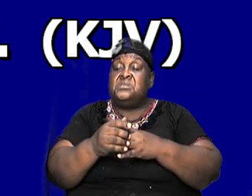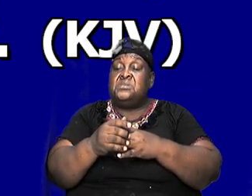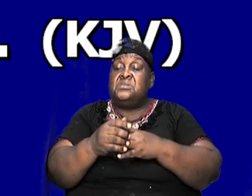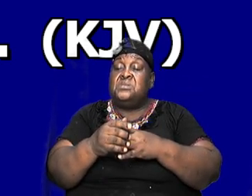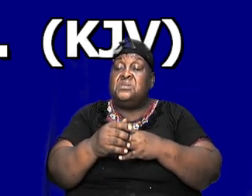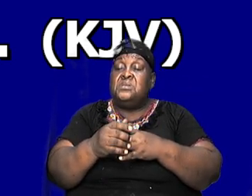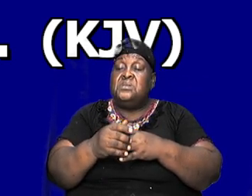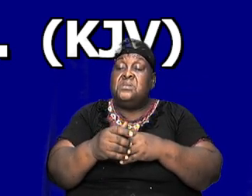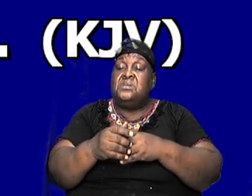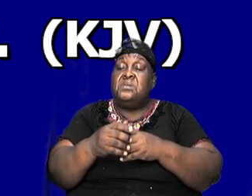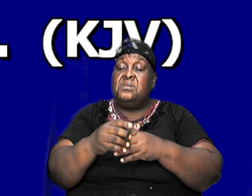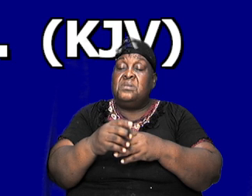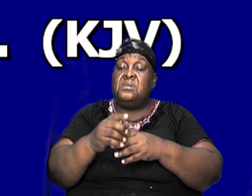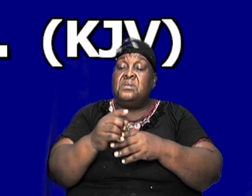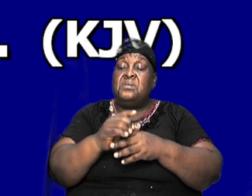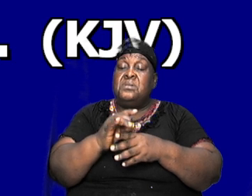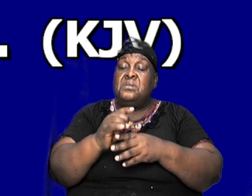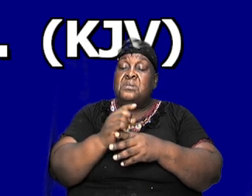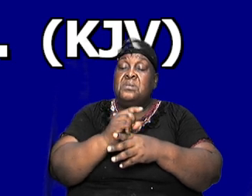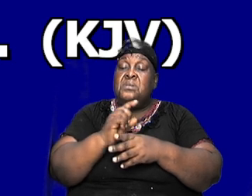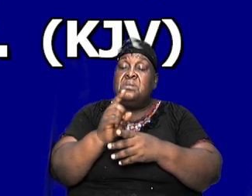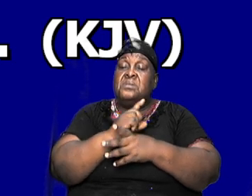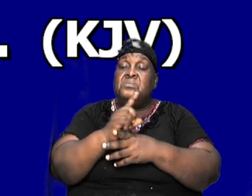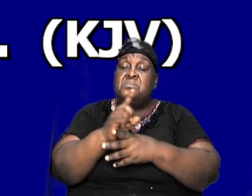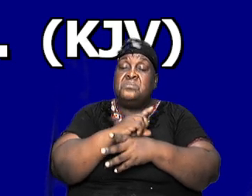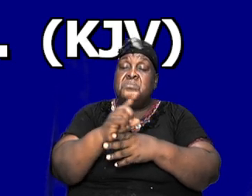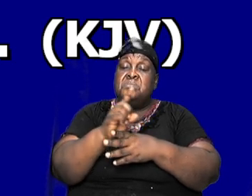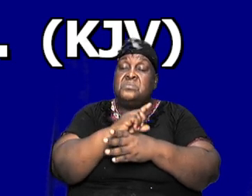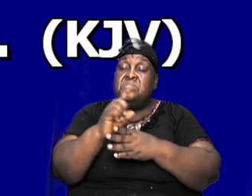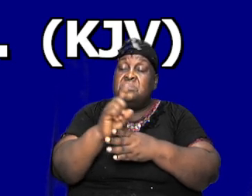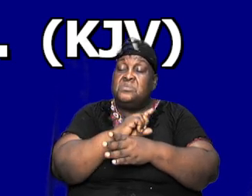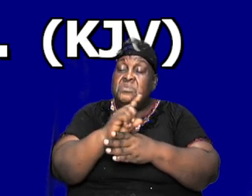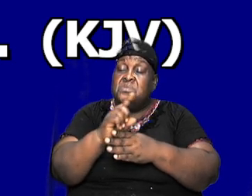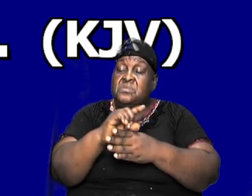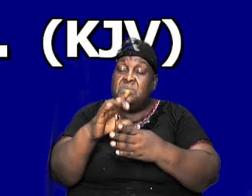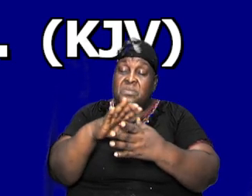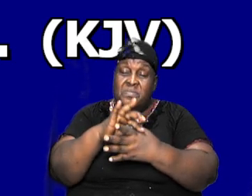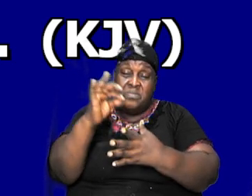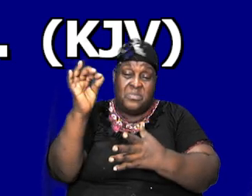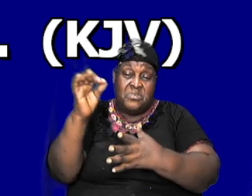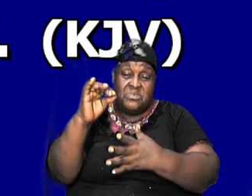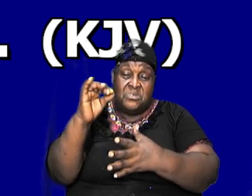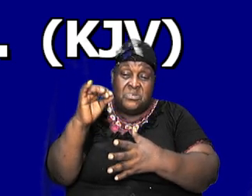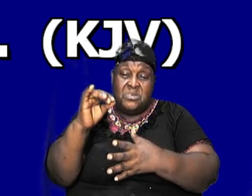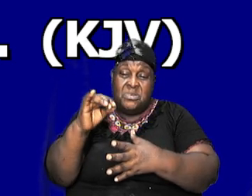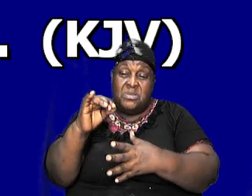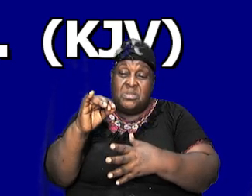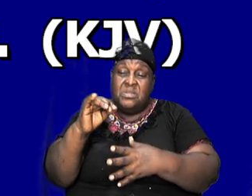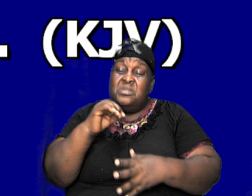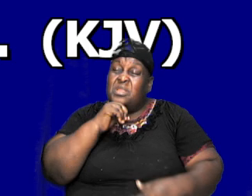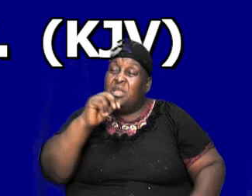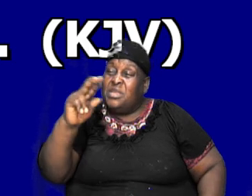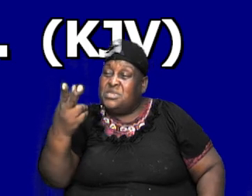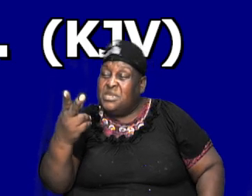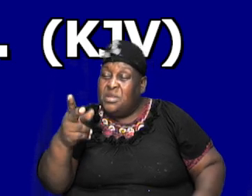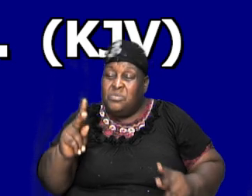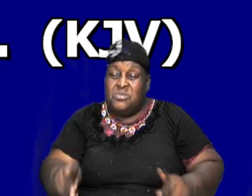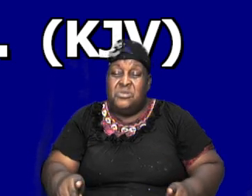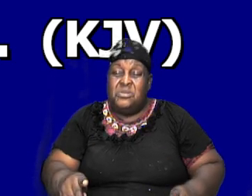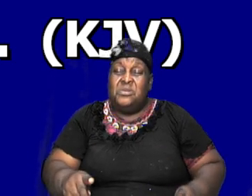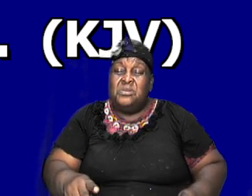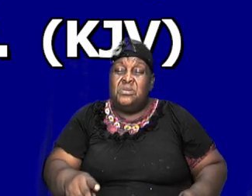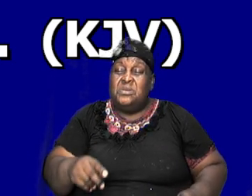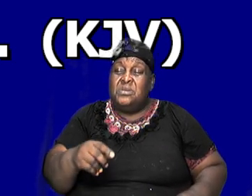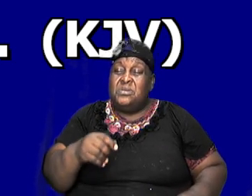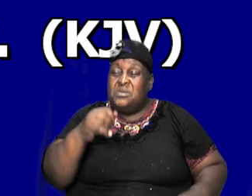and was incarnate. You know, but it is not a second person. It is just God